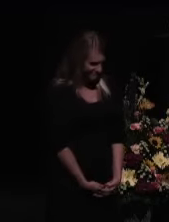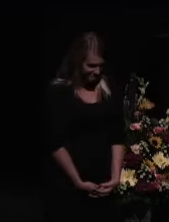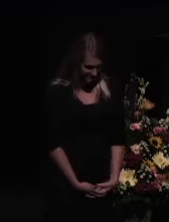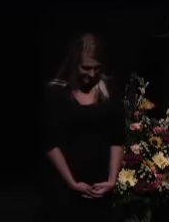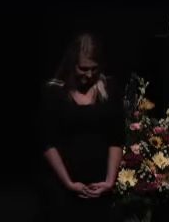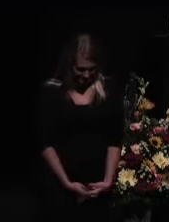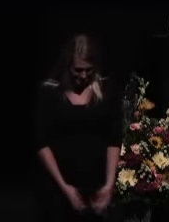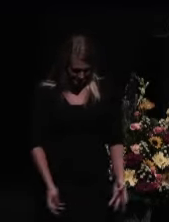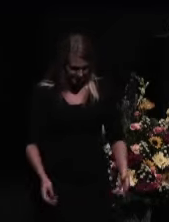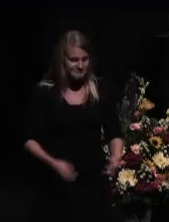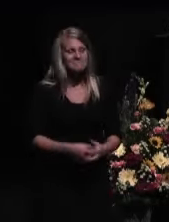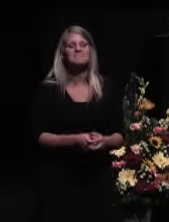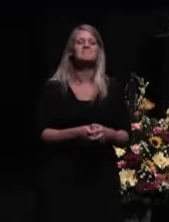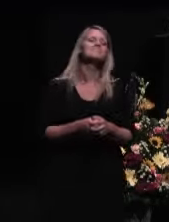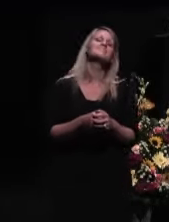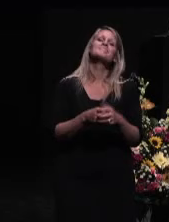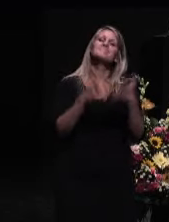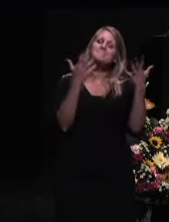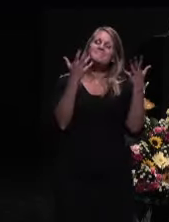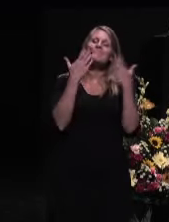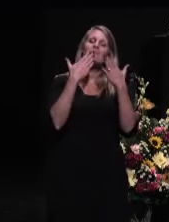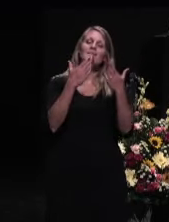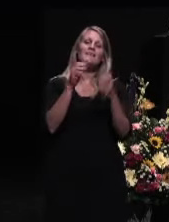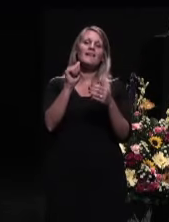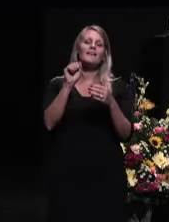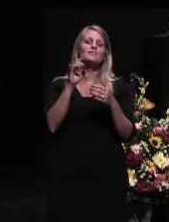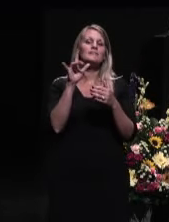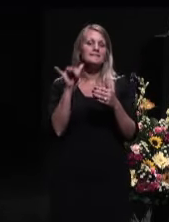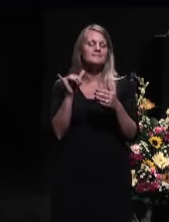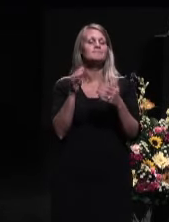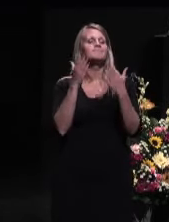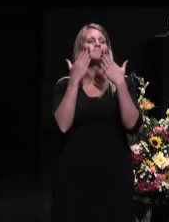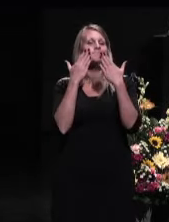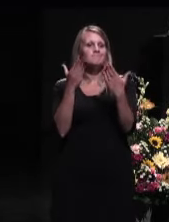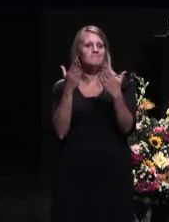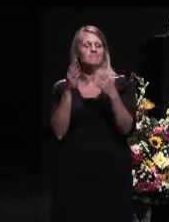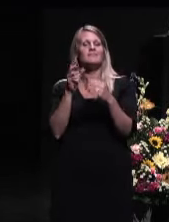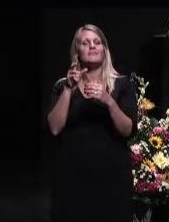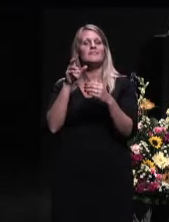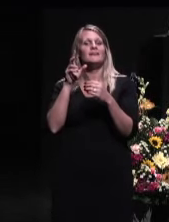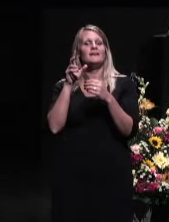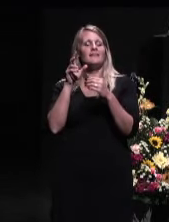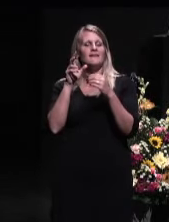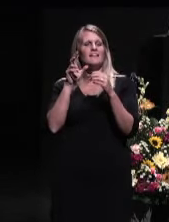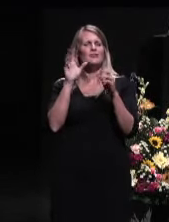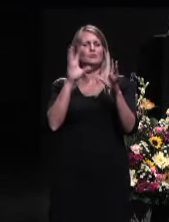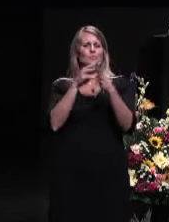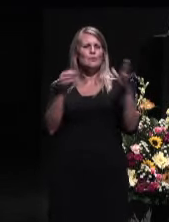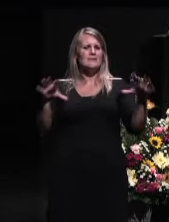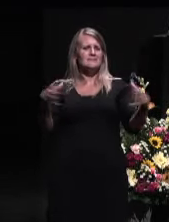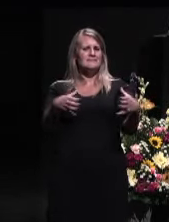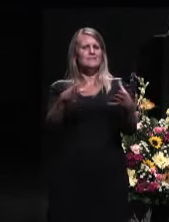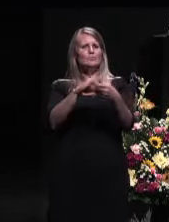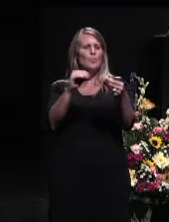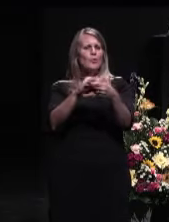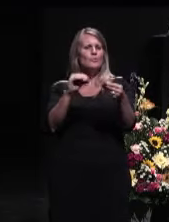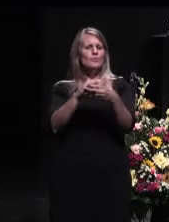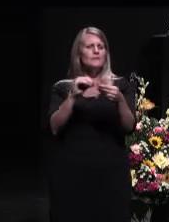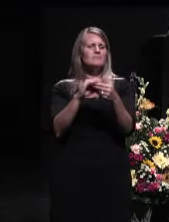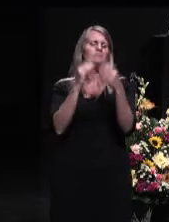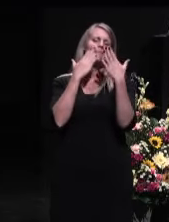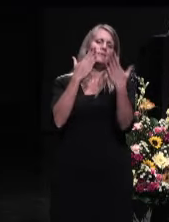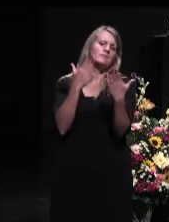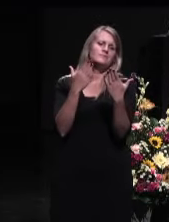Well, thank you, Ashley, and thank you, Brentel, Paw, for showing her the way to UWM. It's really a neat story. We're just extremely